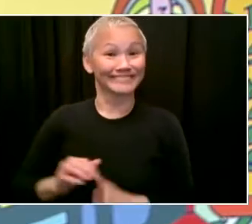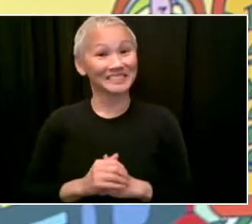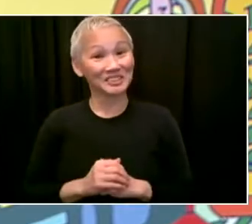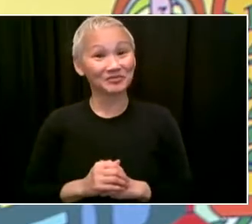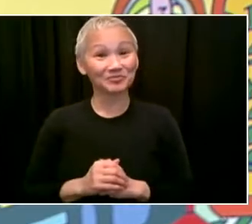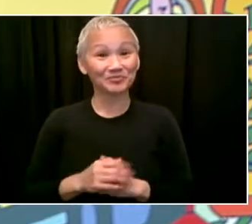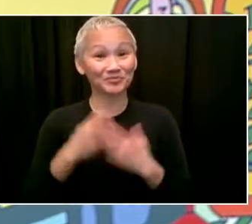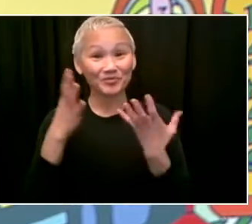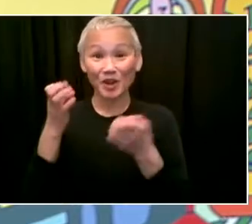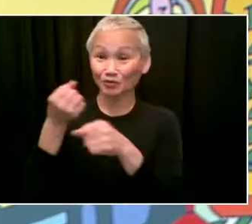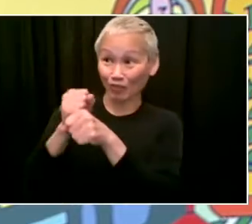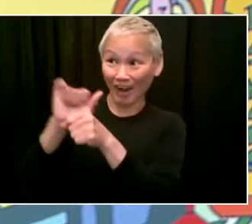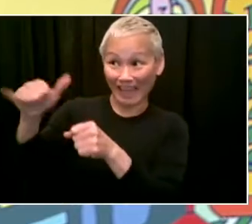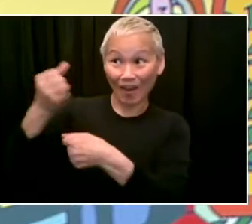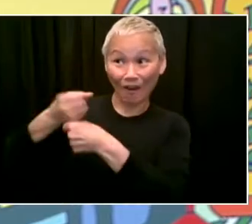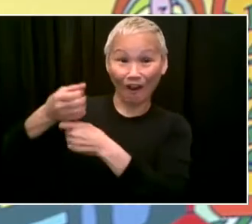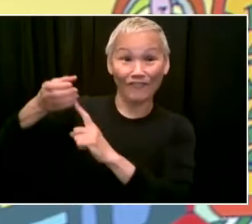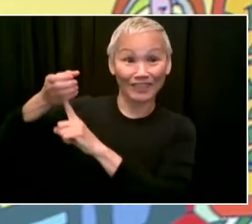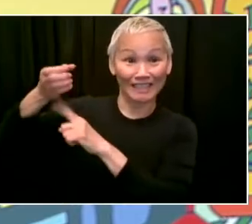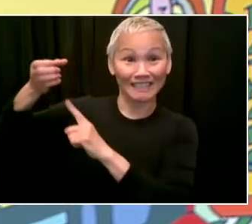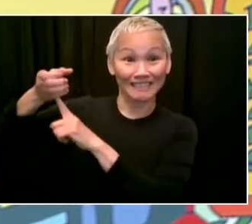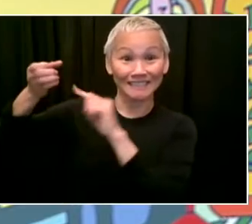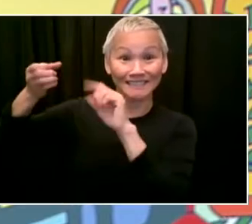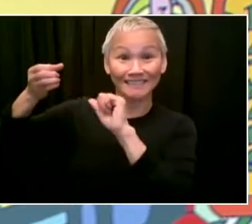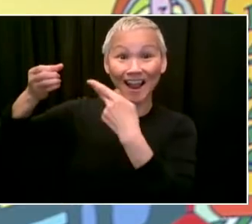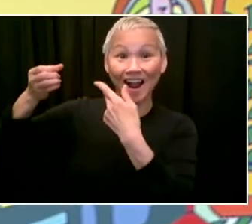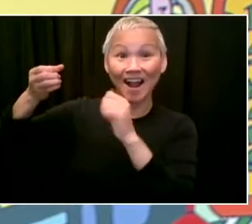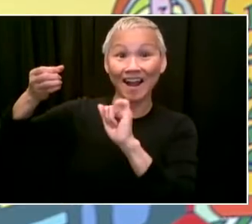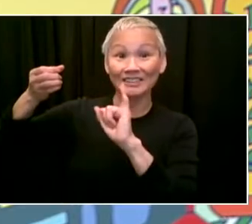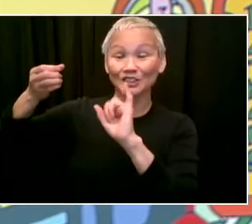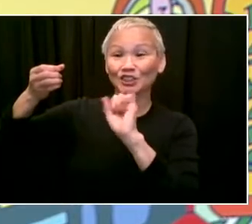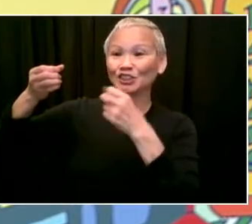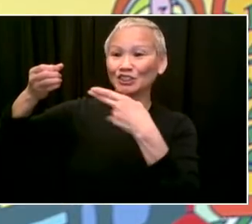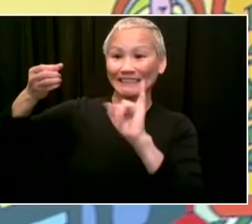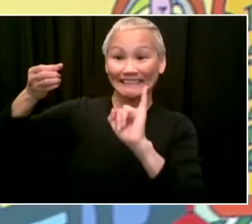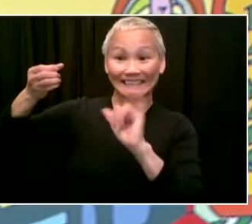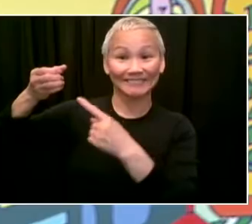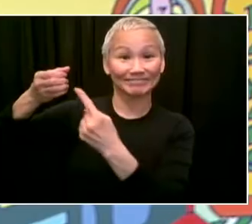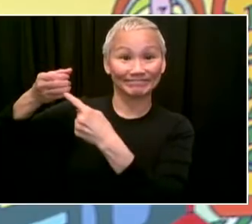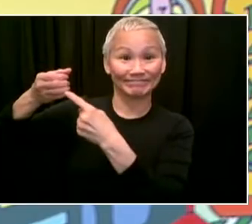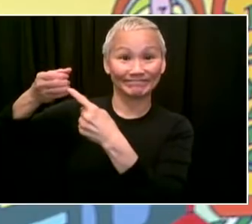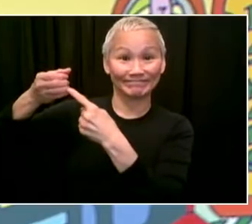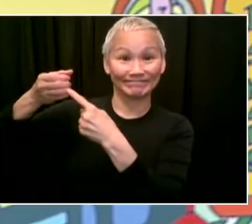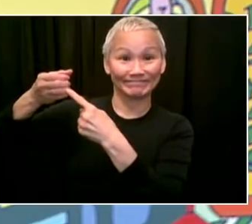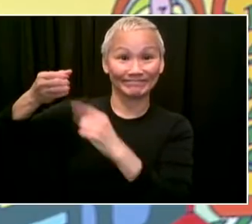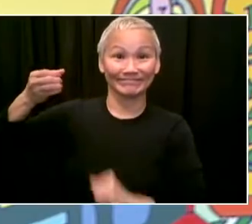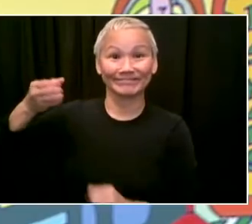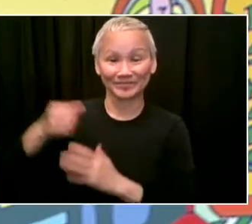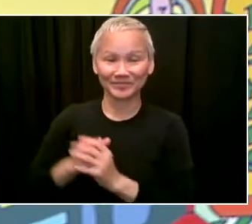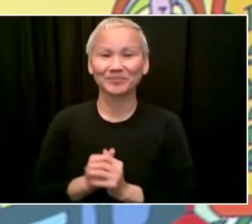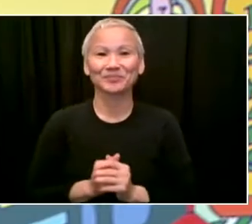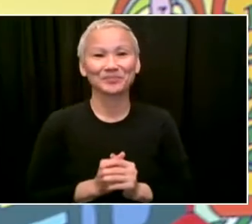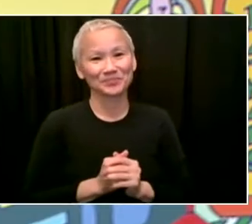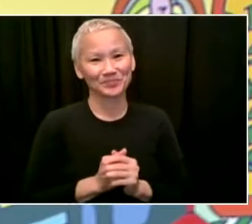Next time. Doing my product placement, see? You're supposed to hold it close to your cheek.